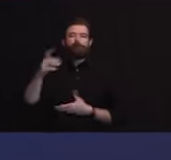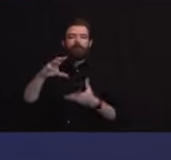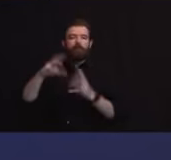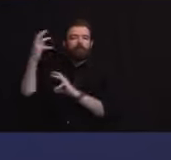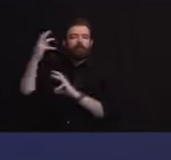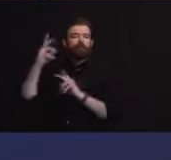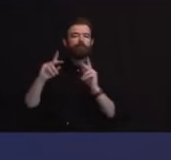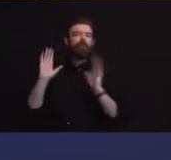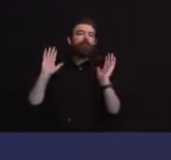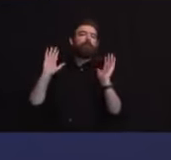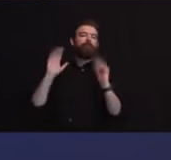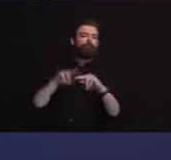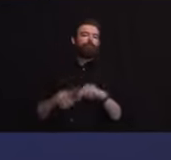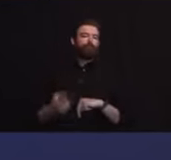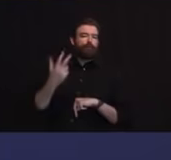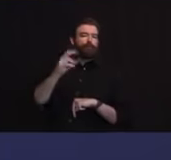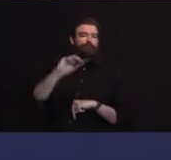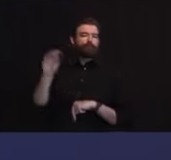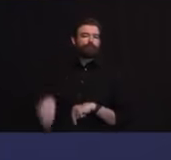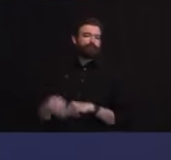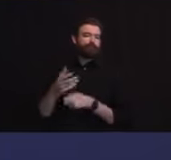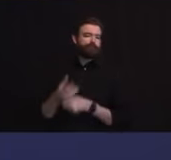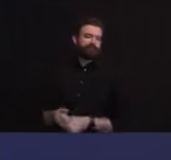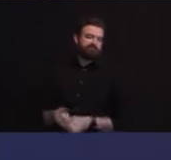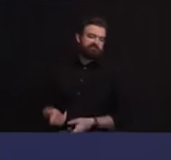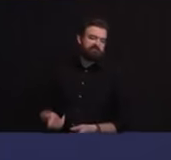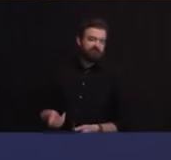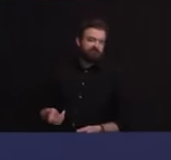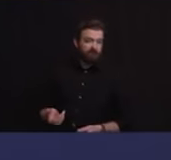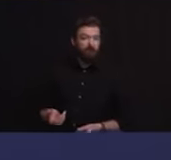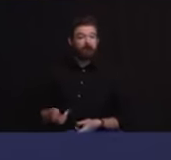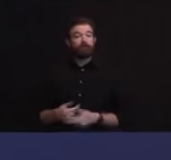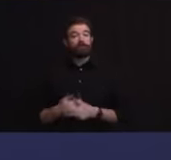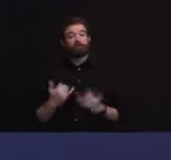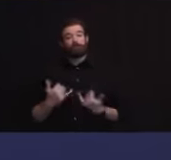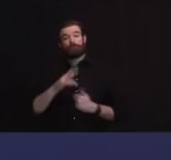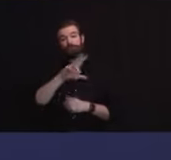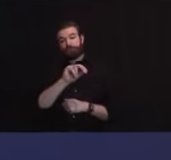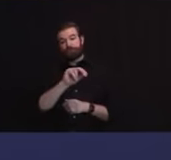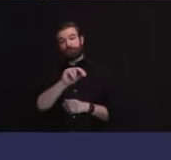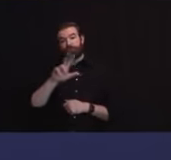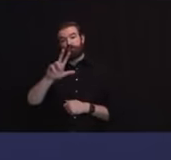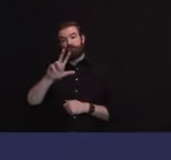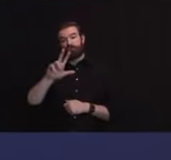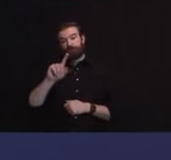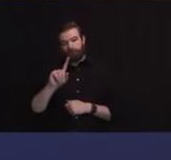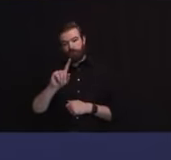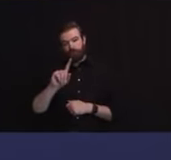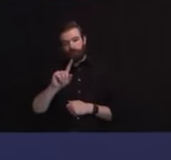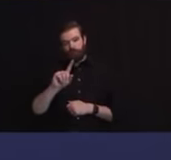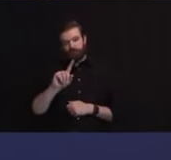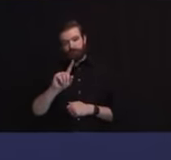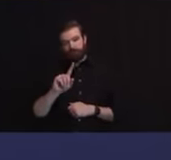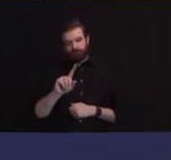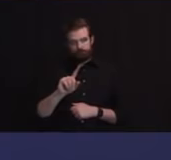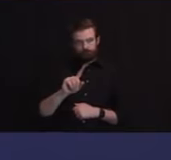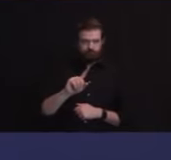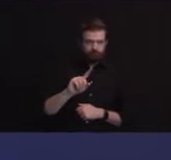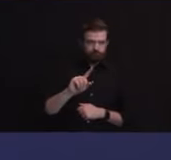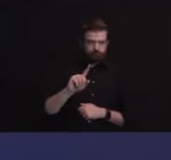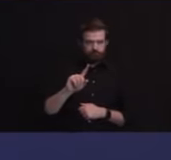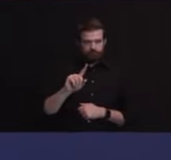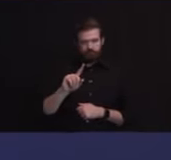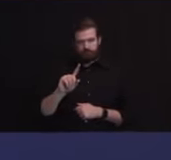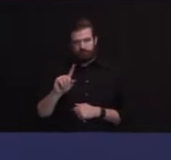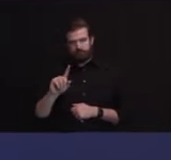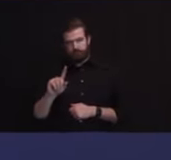it 30 or under? And it's gotten up to about 30 or 31, but that really popped up because of the J&J incident. I think it had been